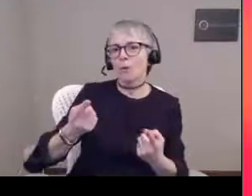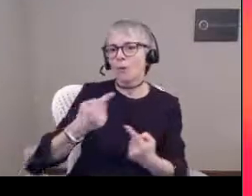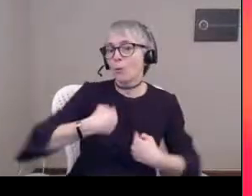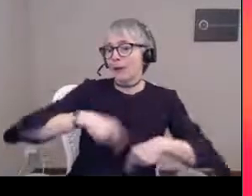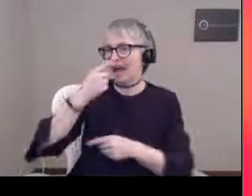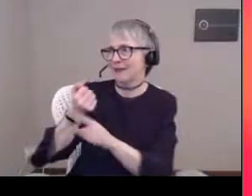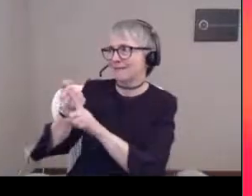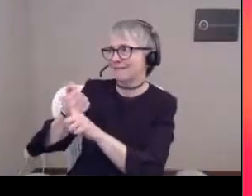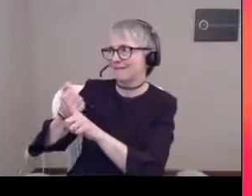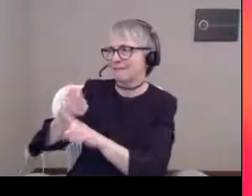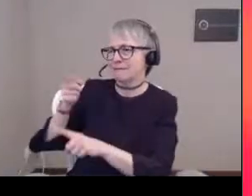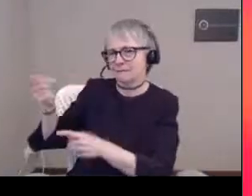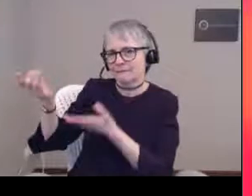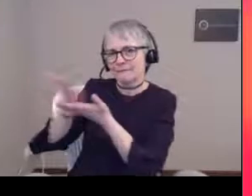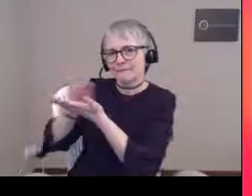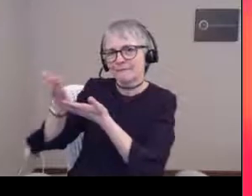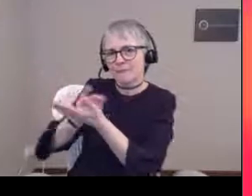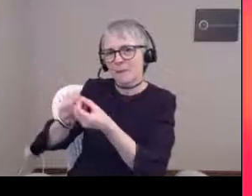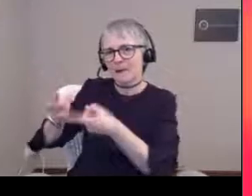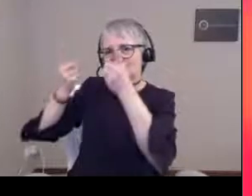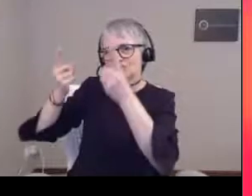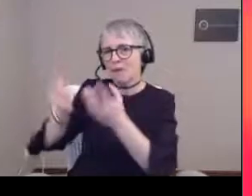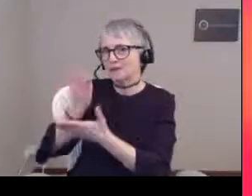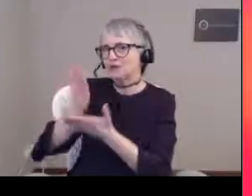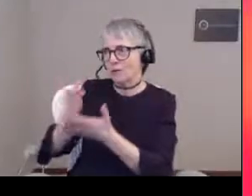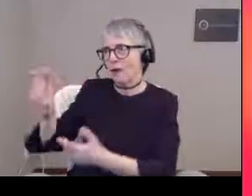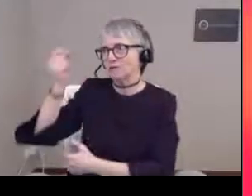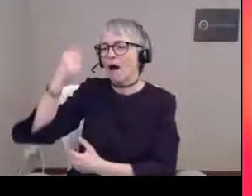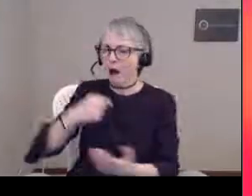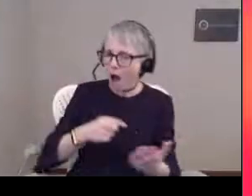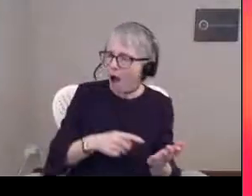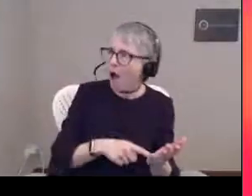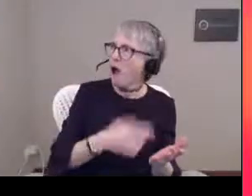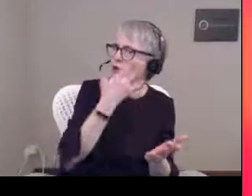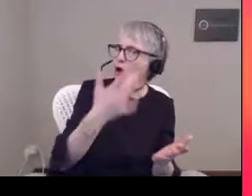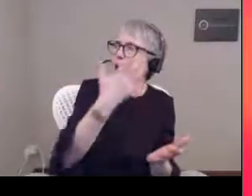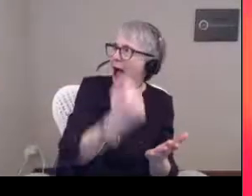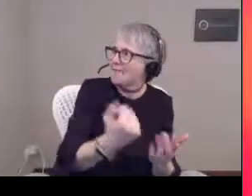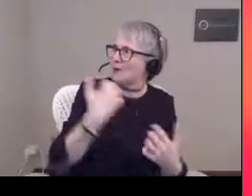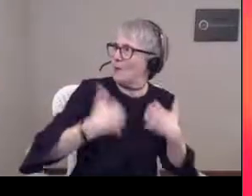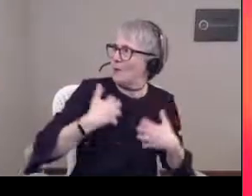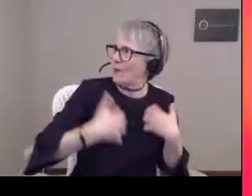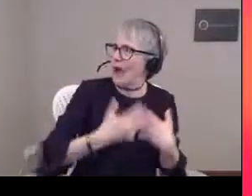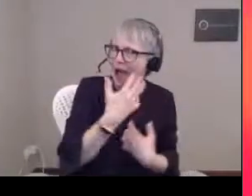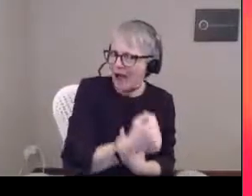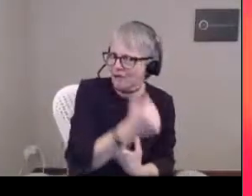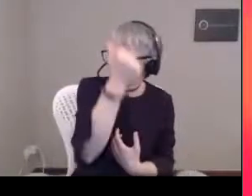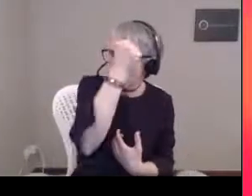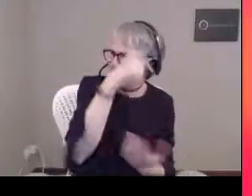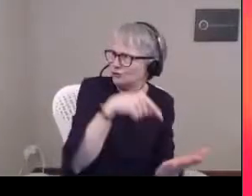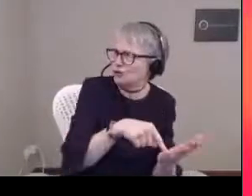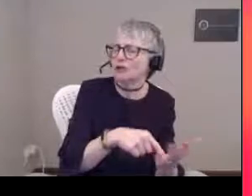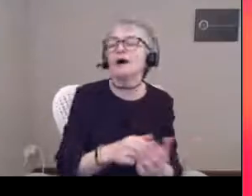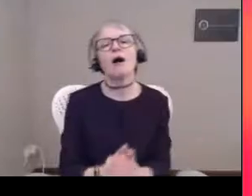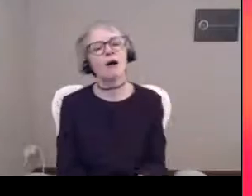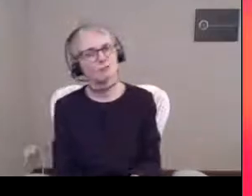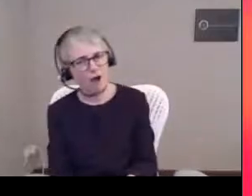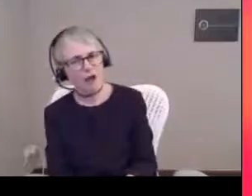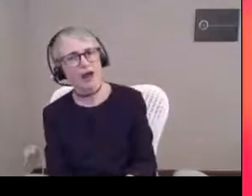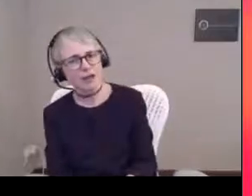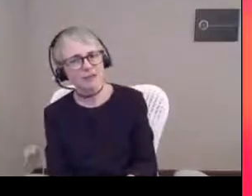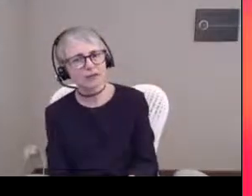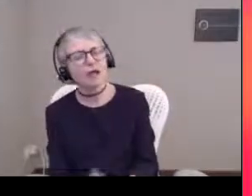application questions as well. So as we say to all of our candidates anyway, it's worth spending time over each application,